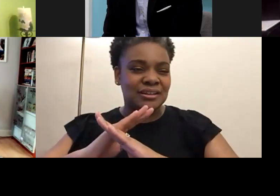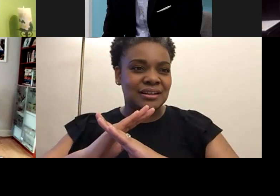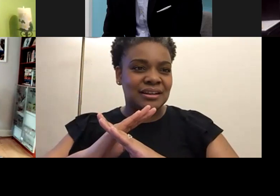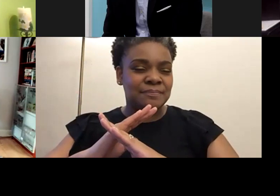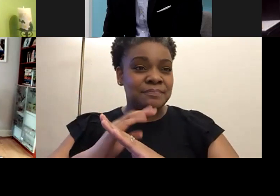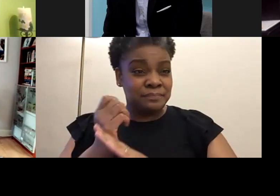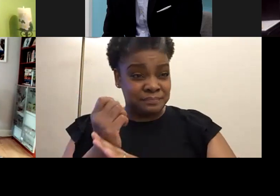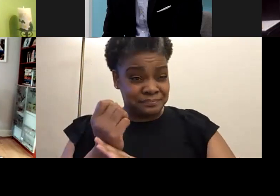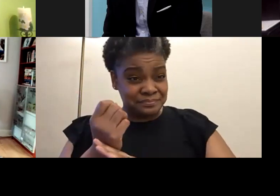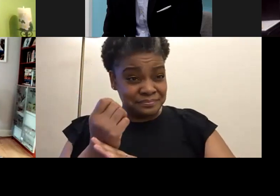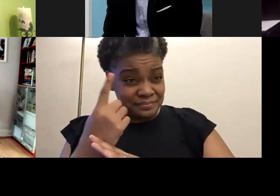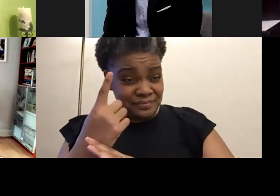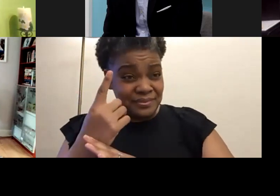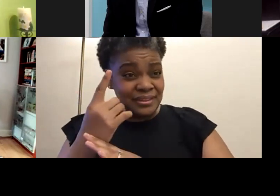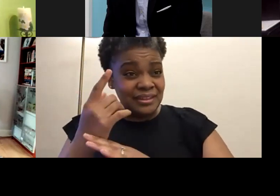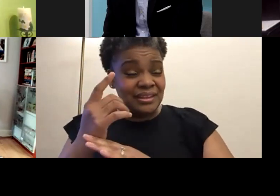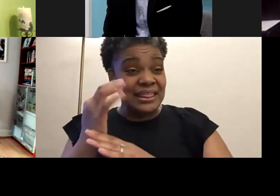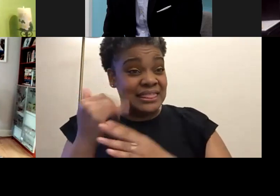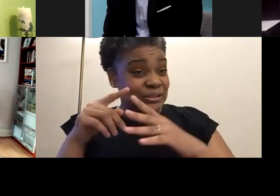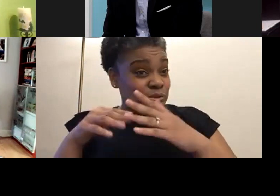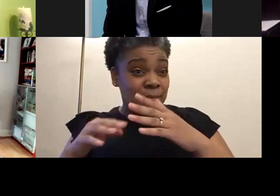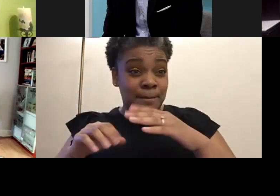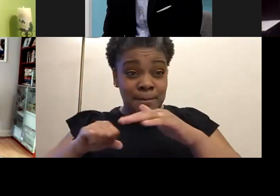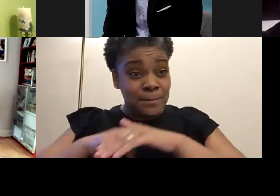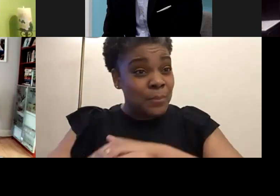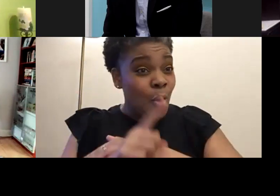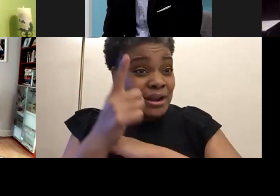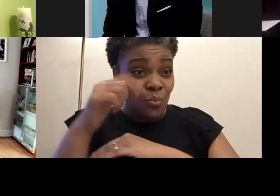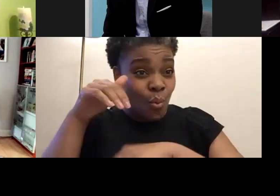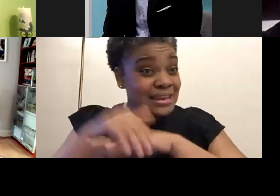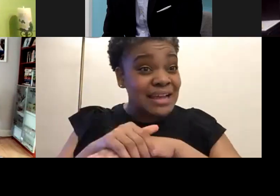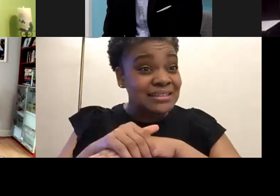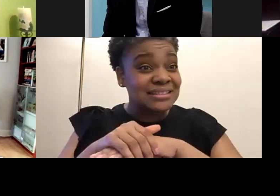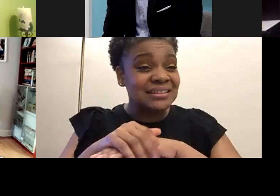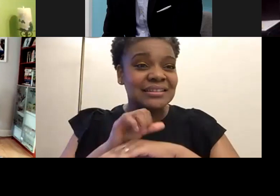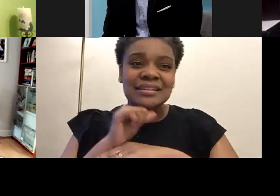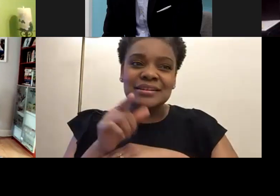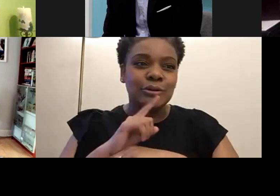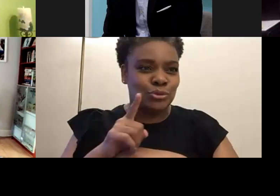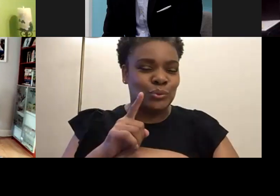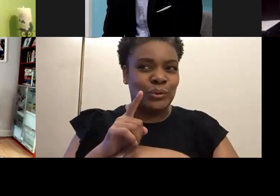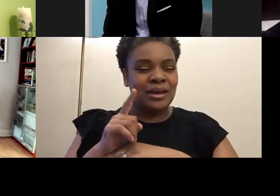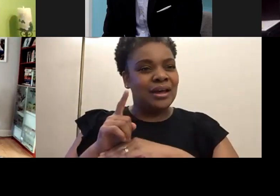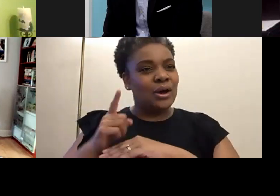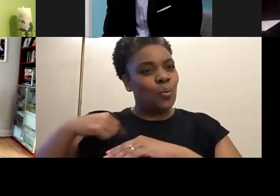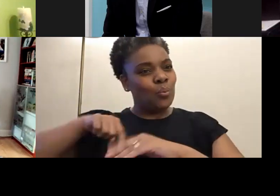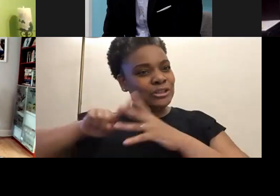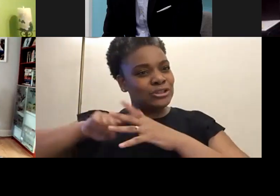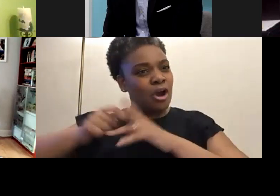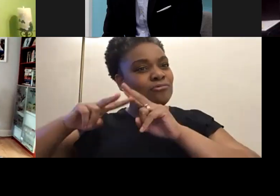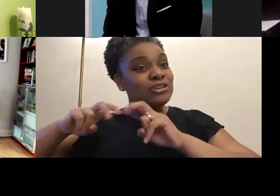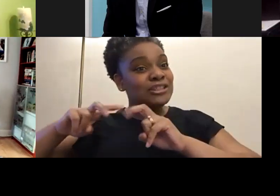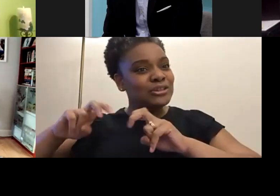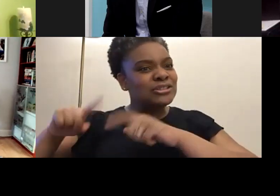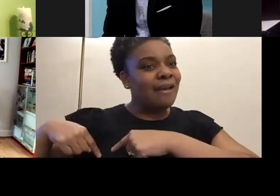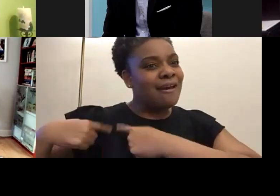We actually have been working on mRNA vaccines for years since we've had the SARS pandemic. And so that's another misnomer about